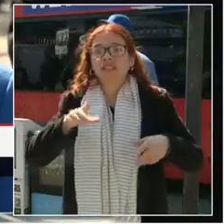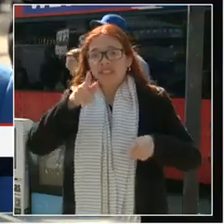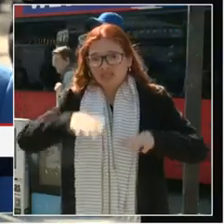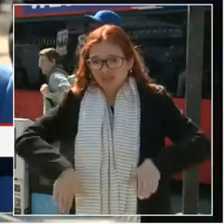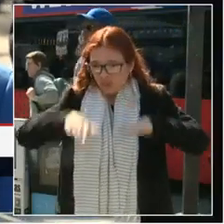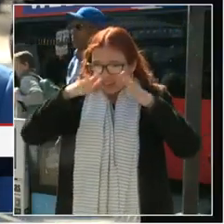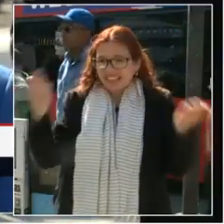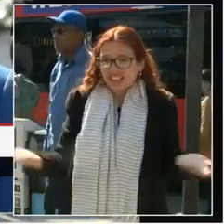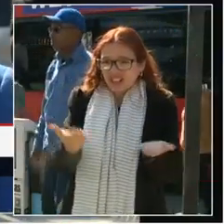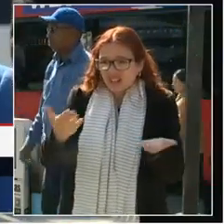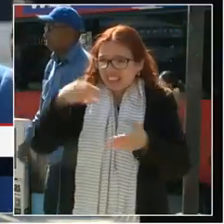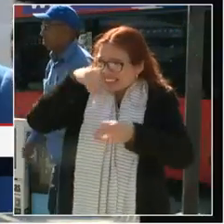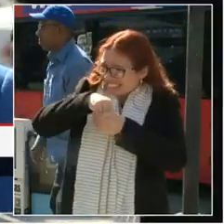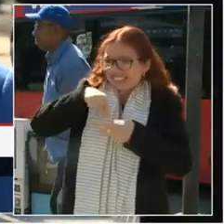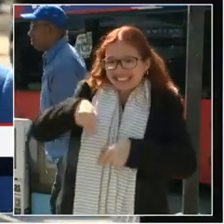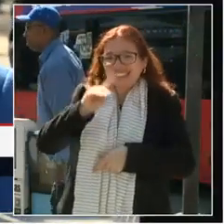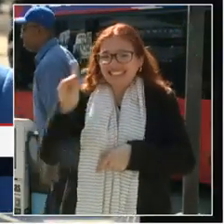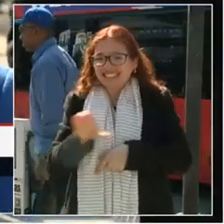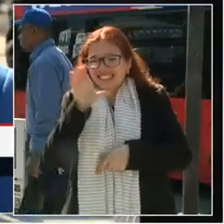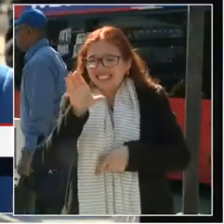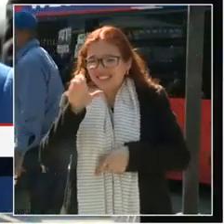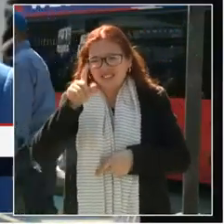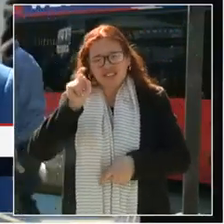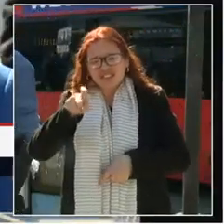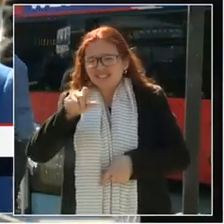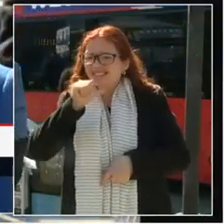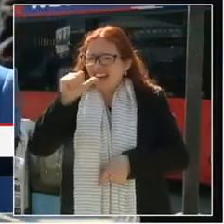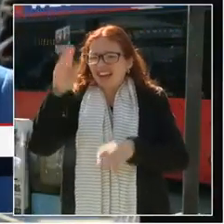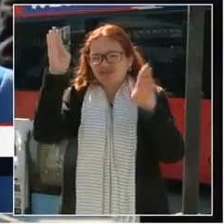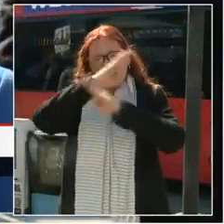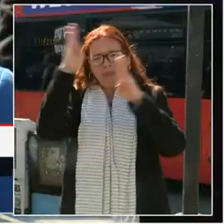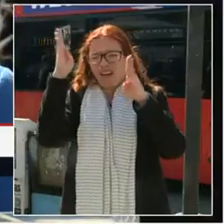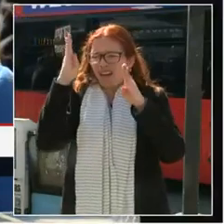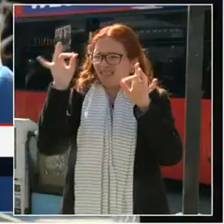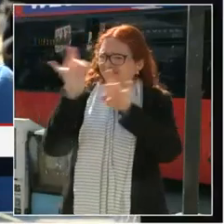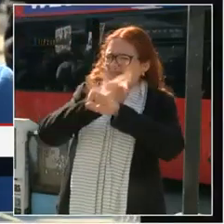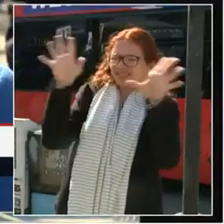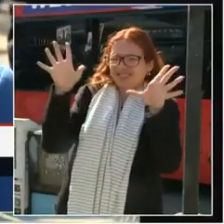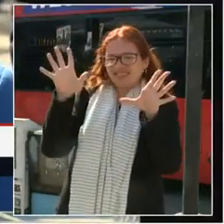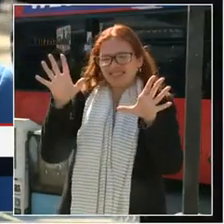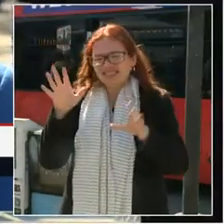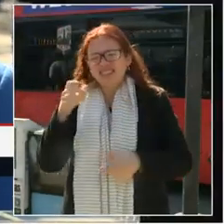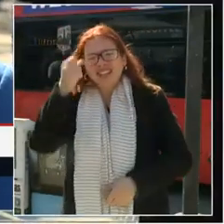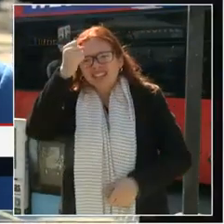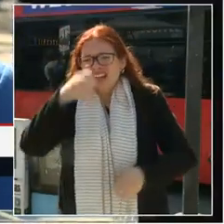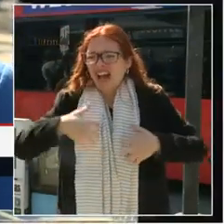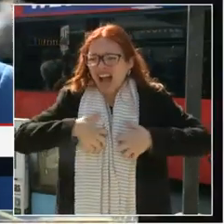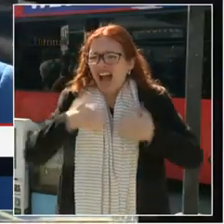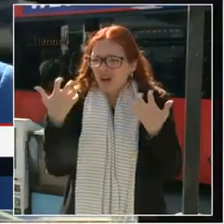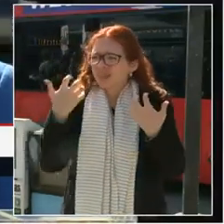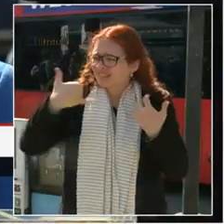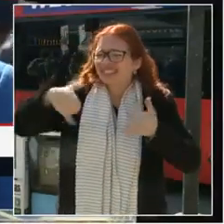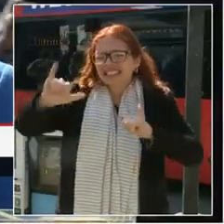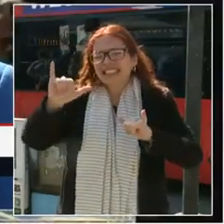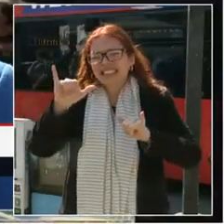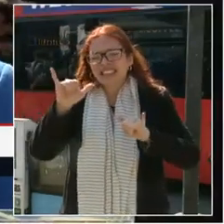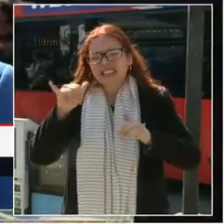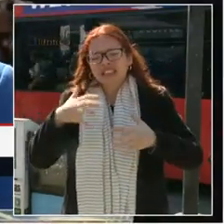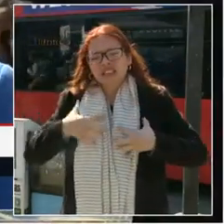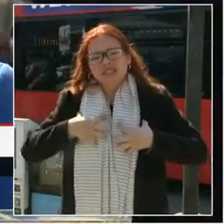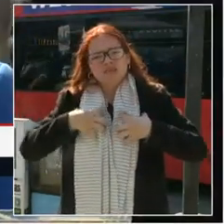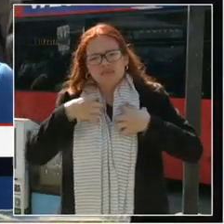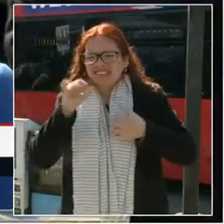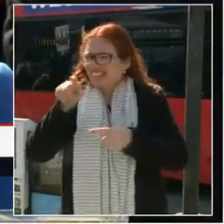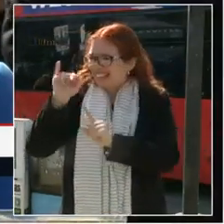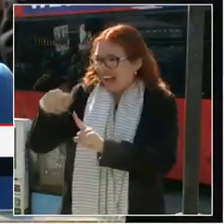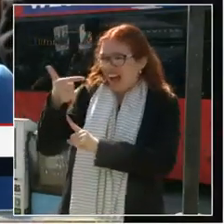shouldn't have to be worried about this kind of violence. I'm angry that we still have people out there running around with guns that shouldn't have them. I'm angry